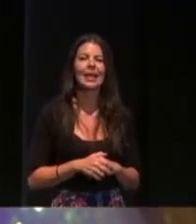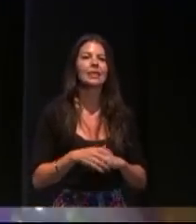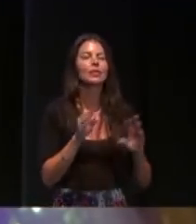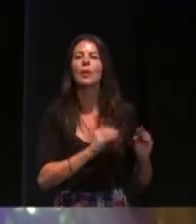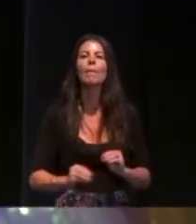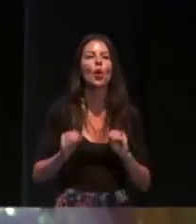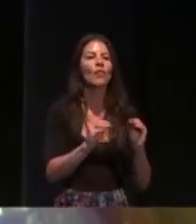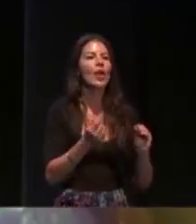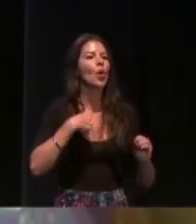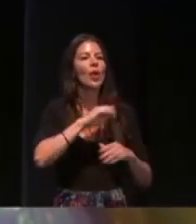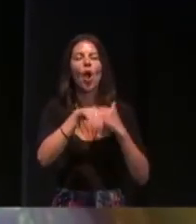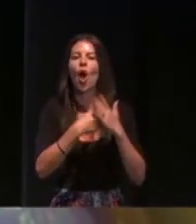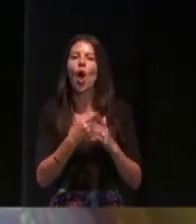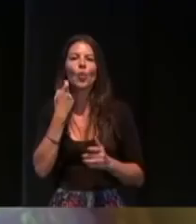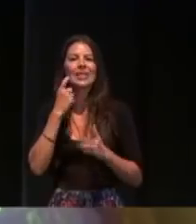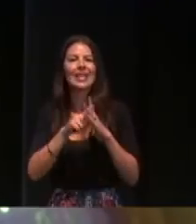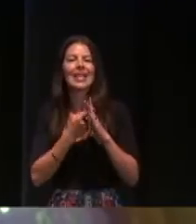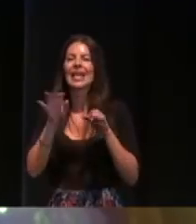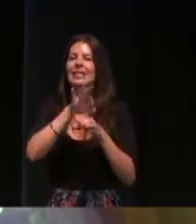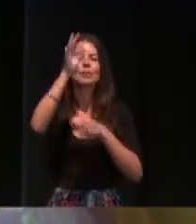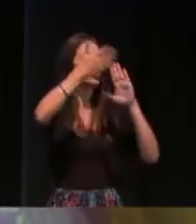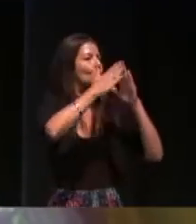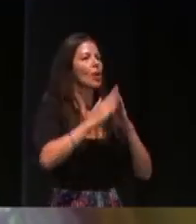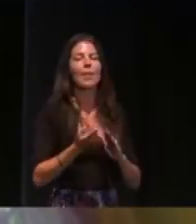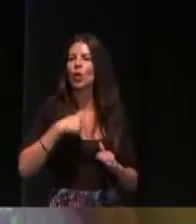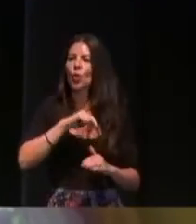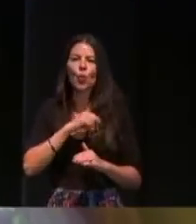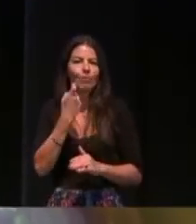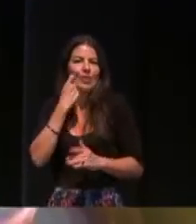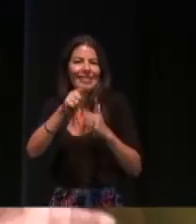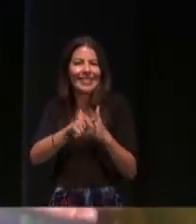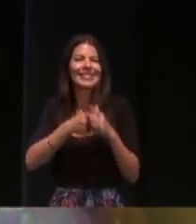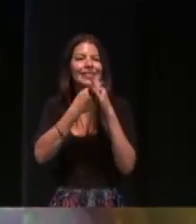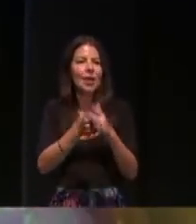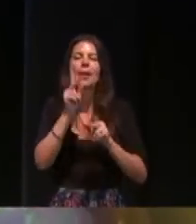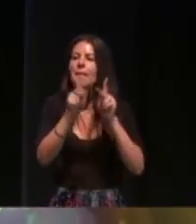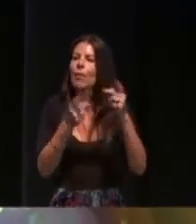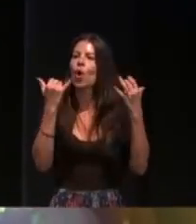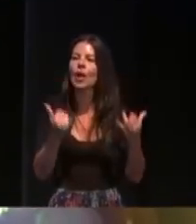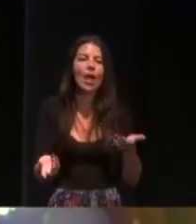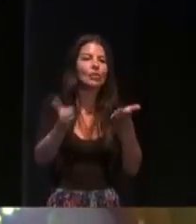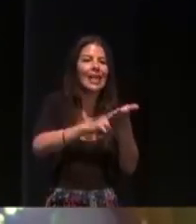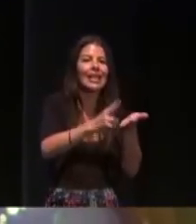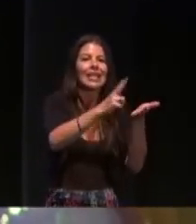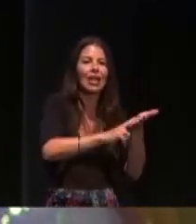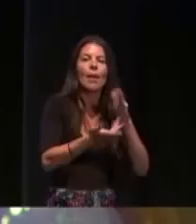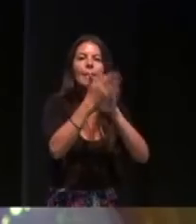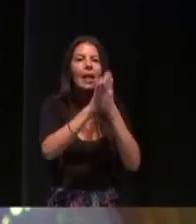movement, we're just beginning. As a spiritual community, we're just beginning. And people are now signing on to